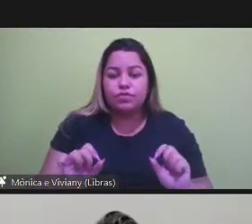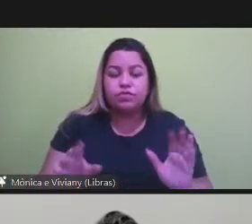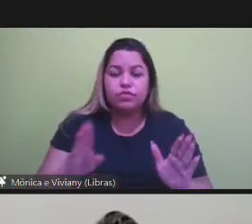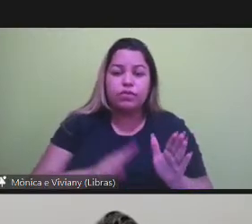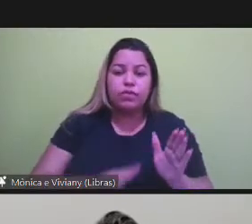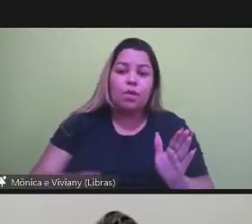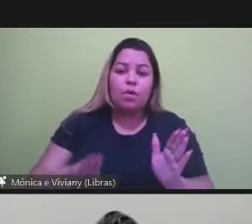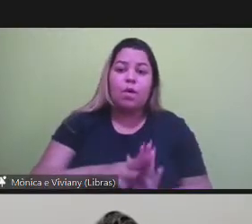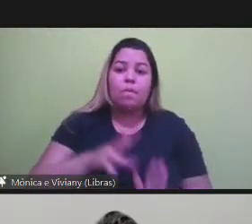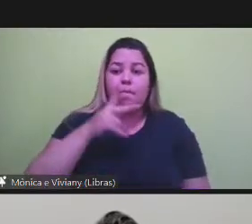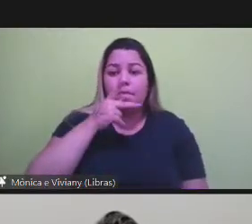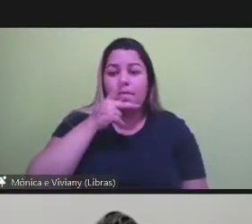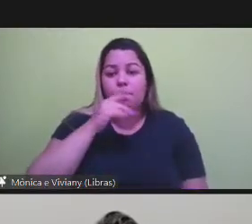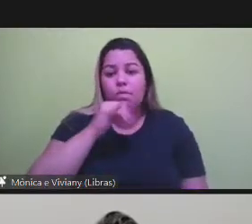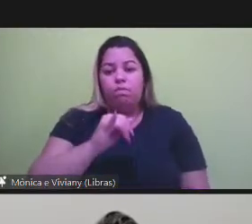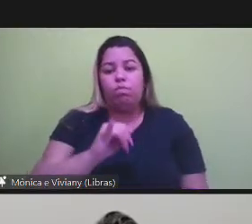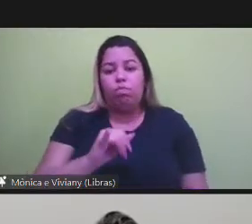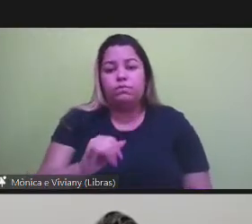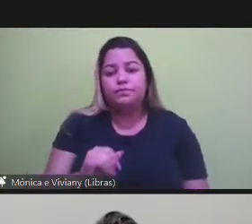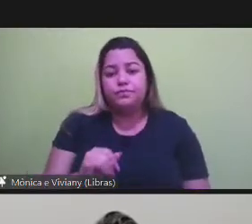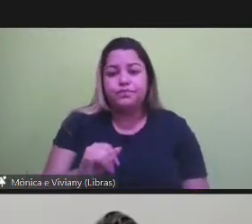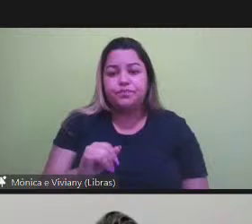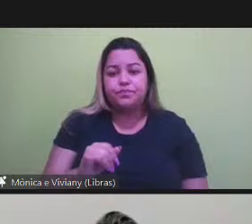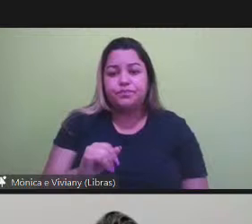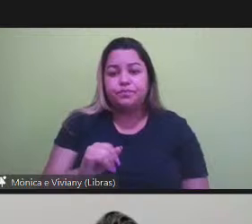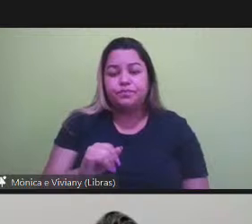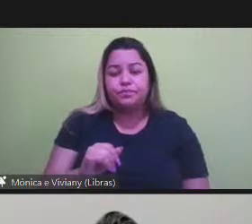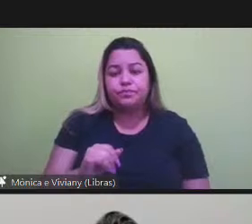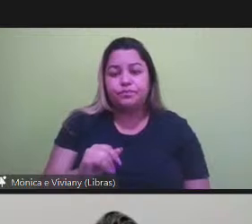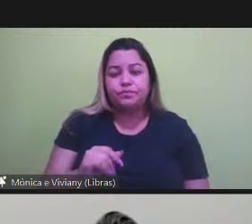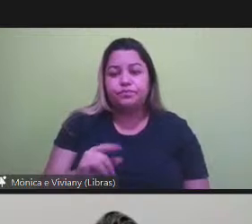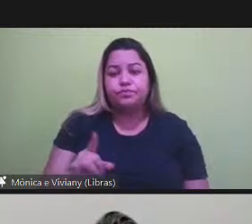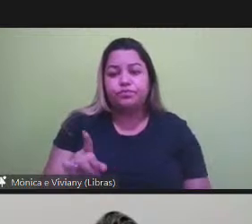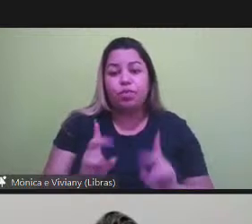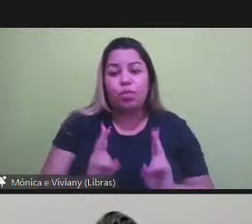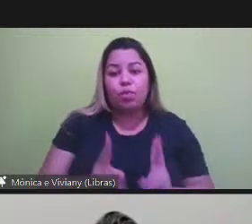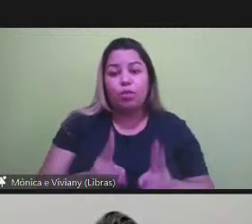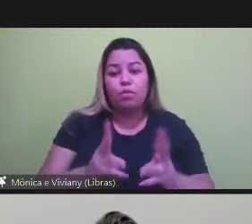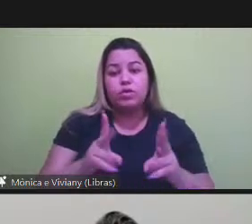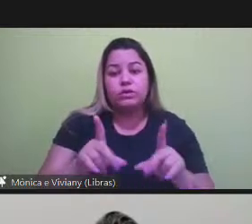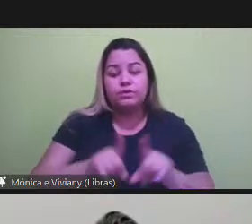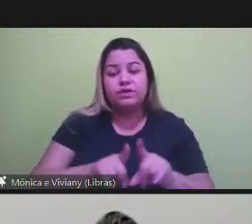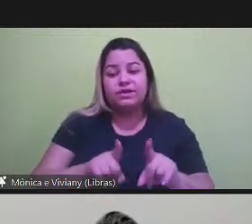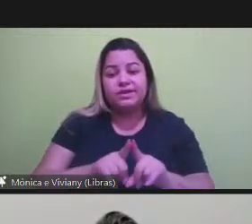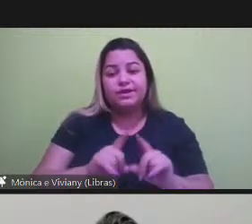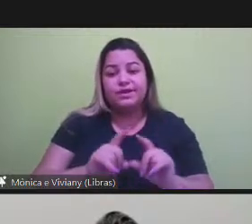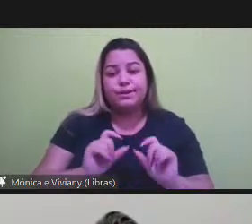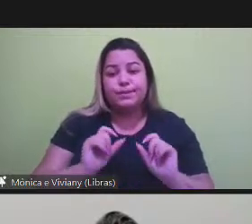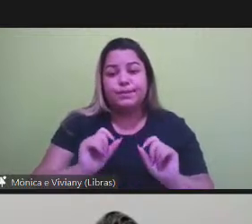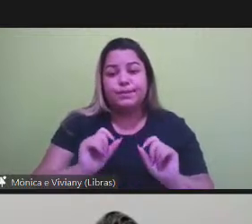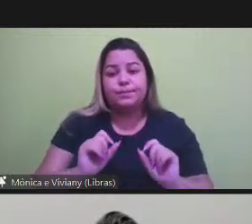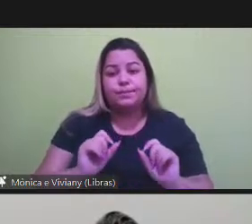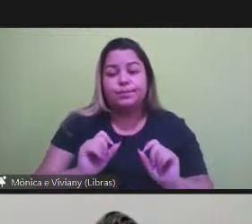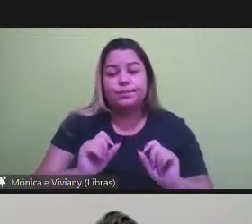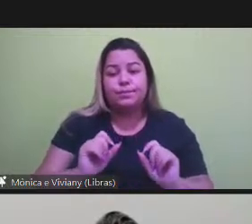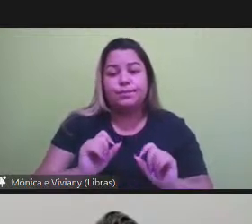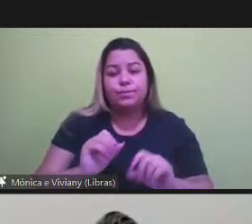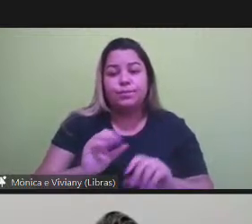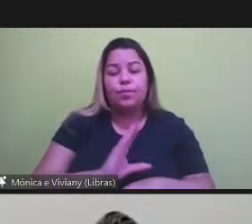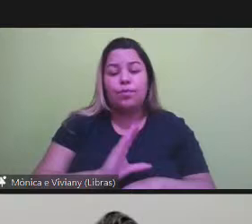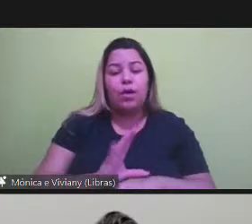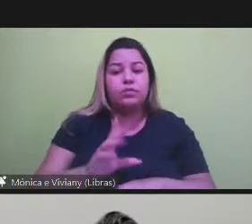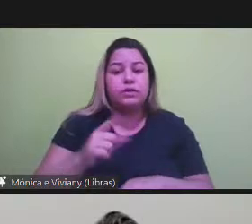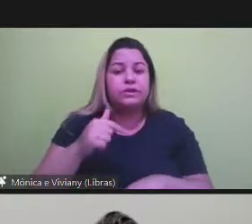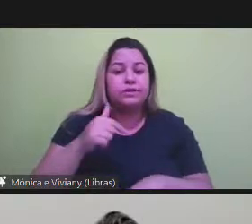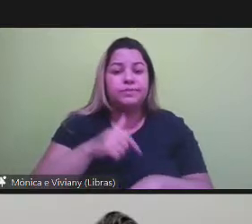we look for the parents and families to considering this is still a challenge, a